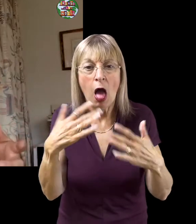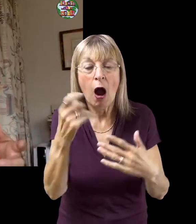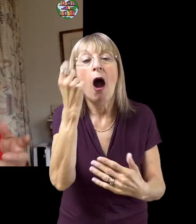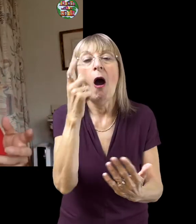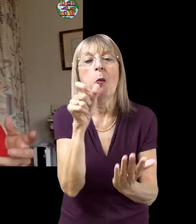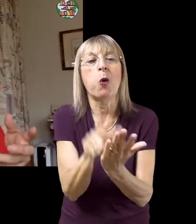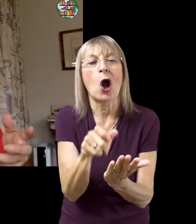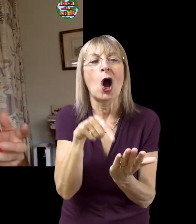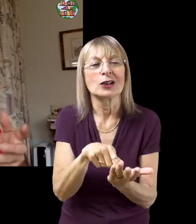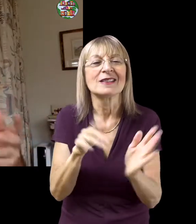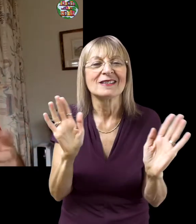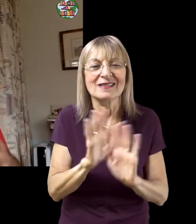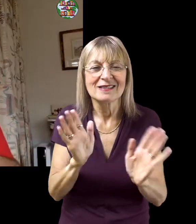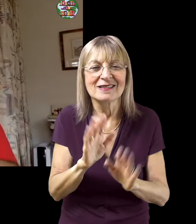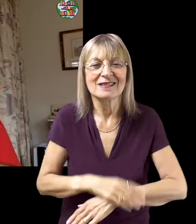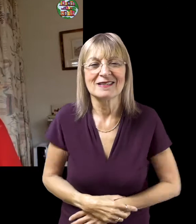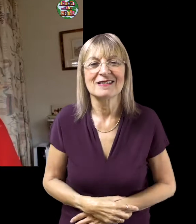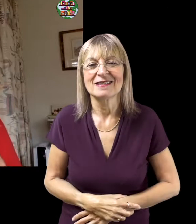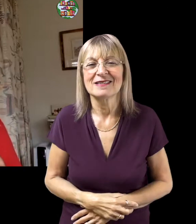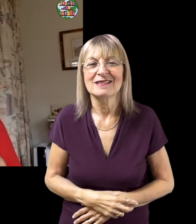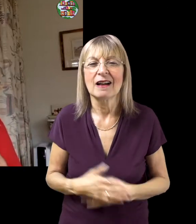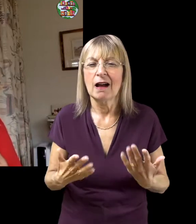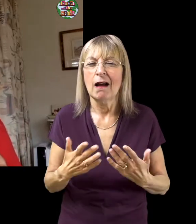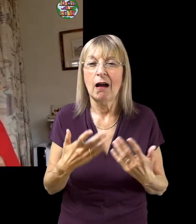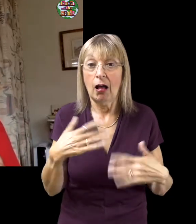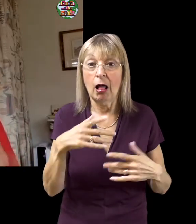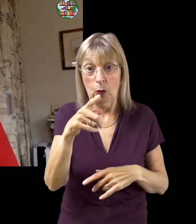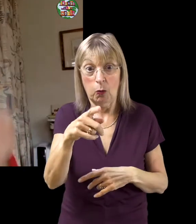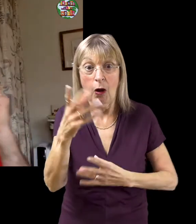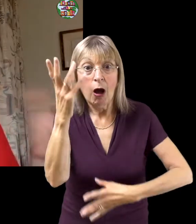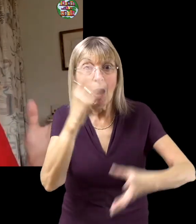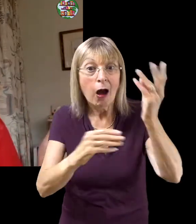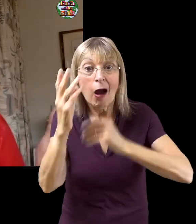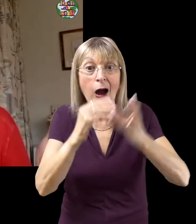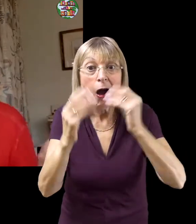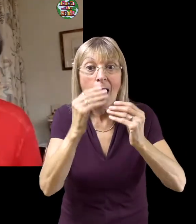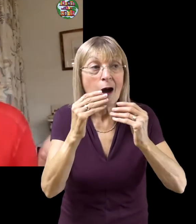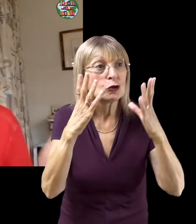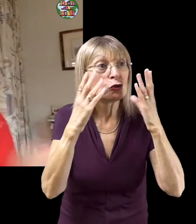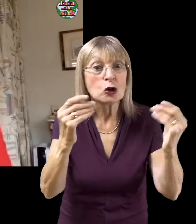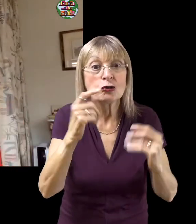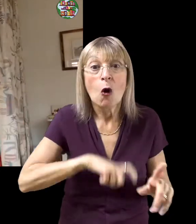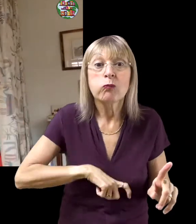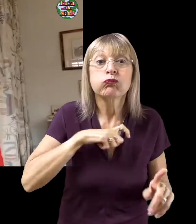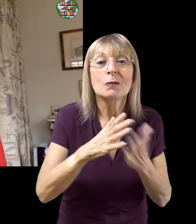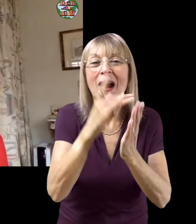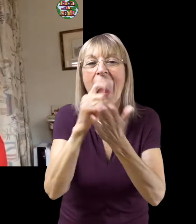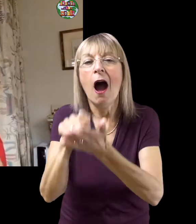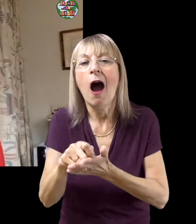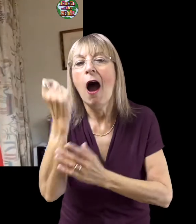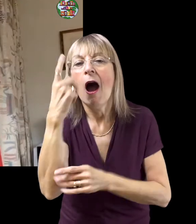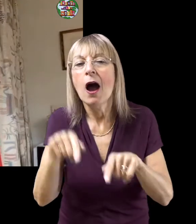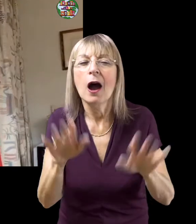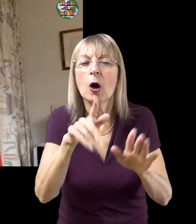much it's not just about understanding the words. It's not like, you have to learn loads of Dutch words and then you can translate. You also